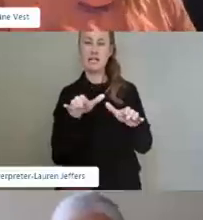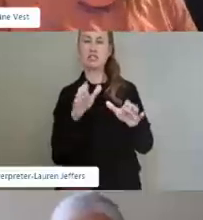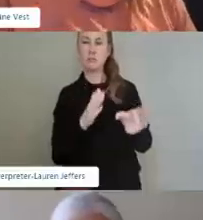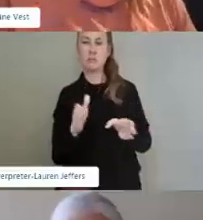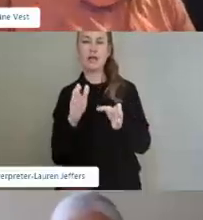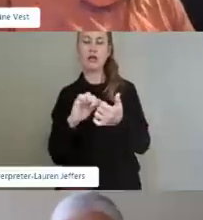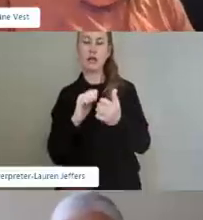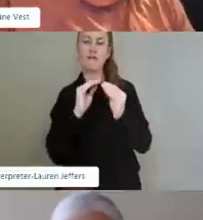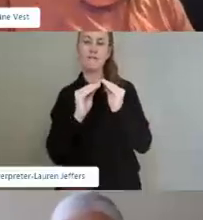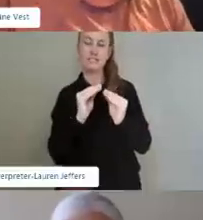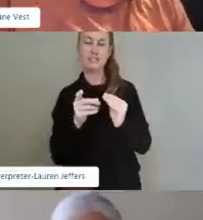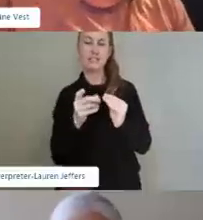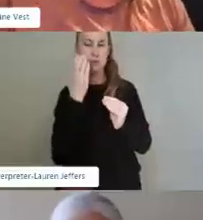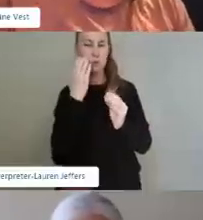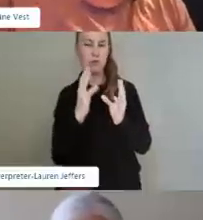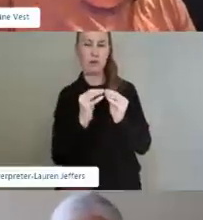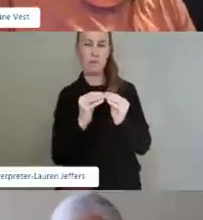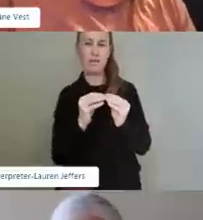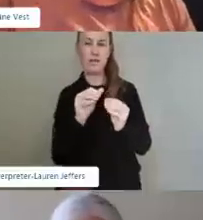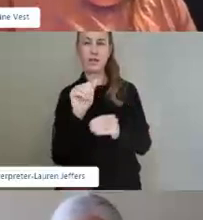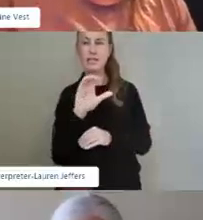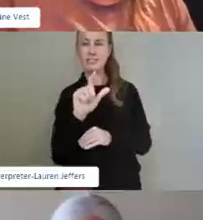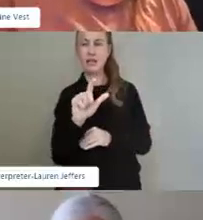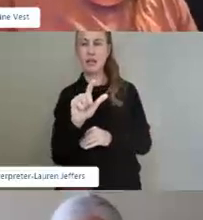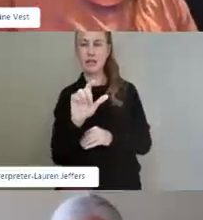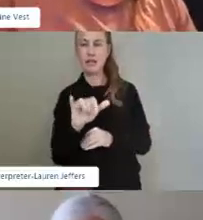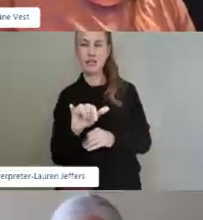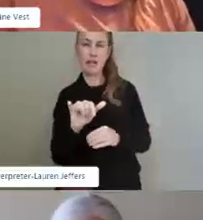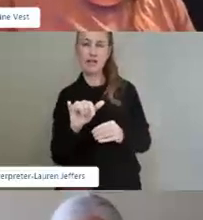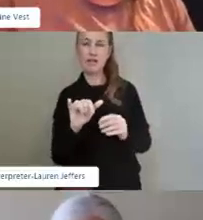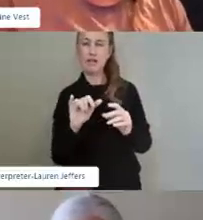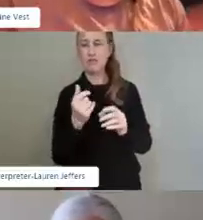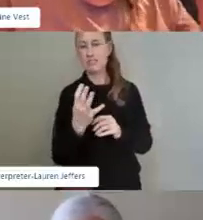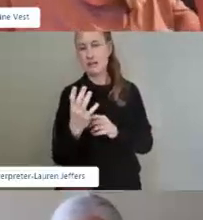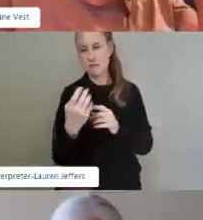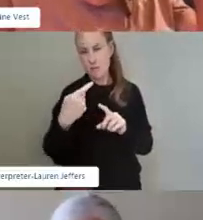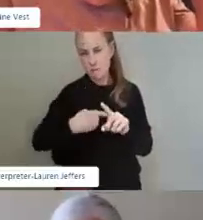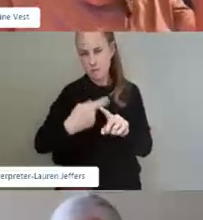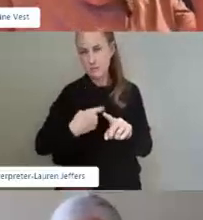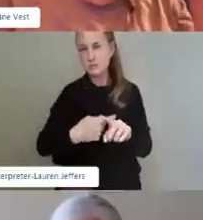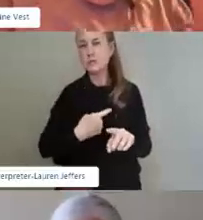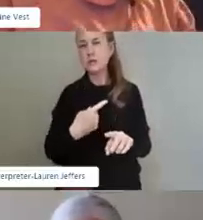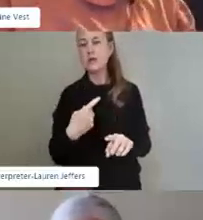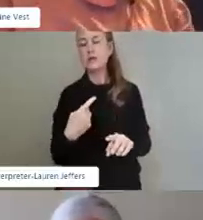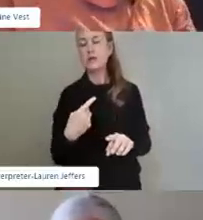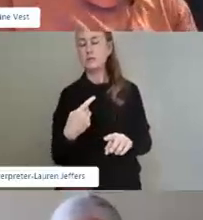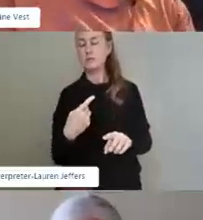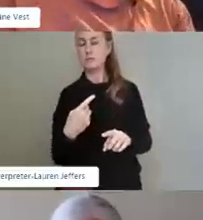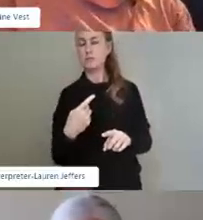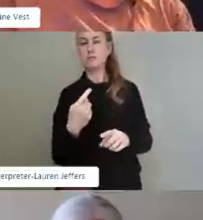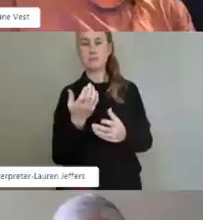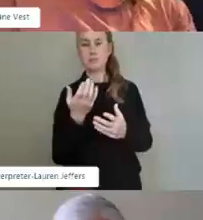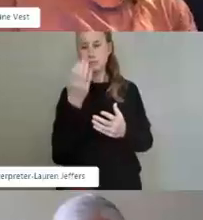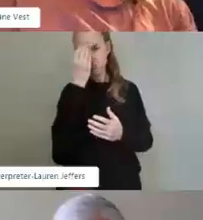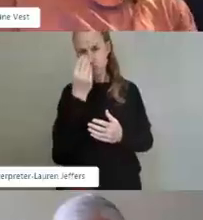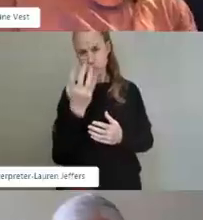you know, we've been meeting with the team from ACL for the last several months as we have worked through this process. And just so everybody knows, you